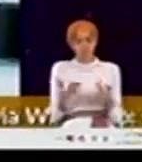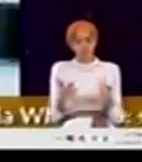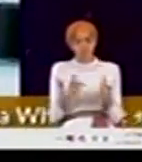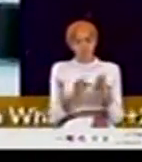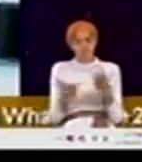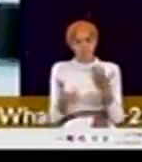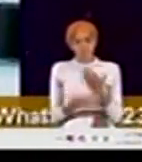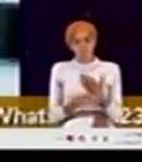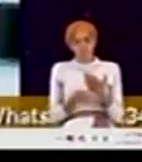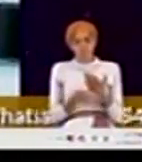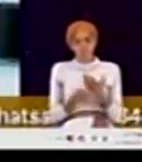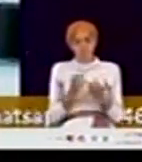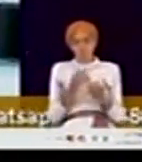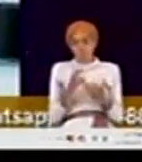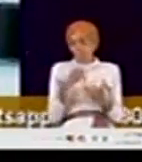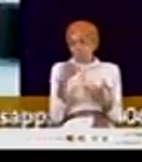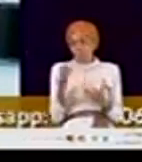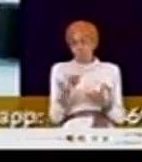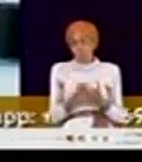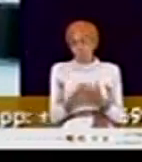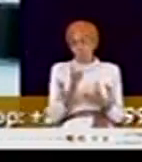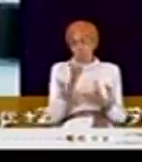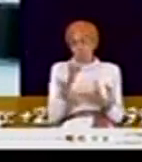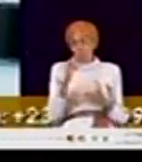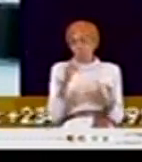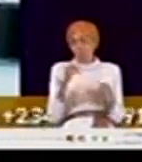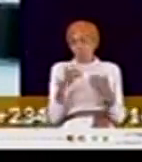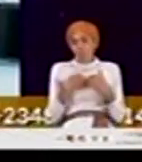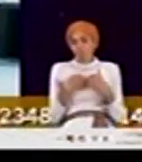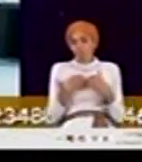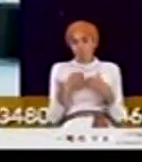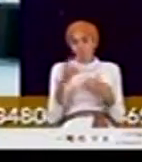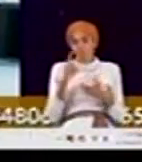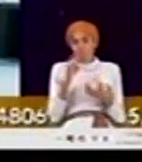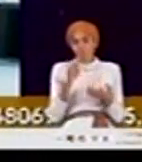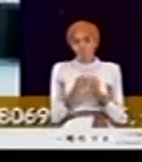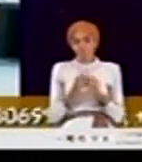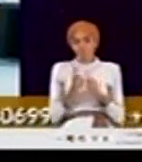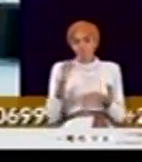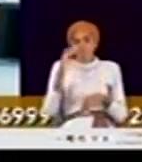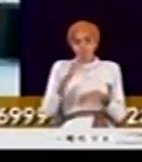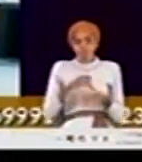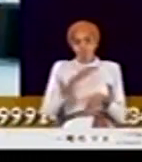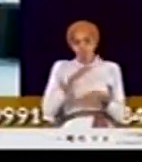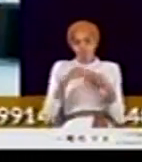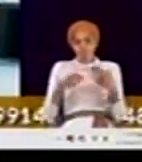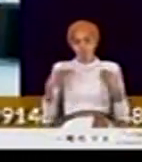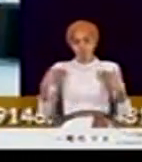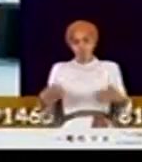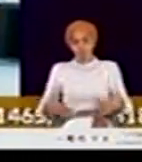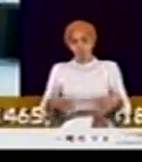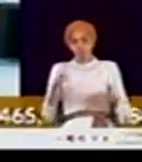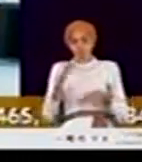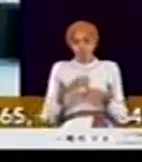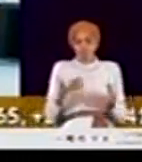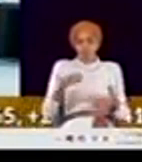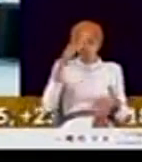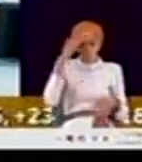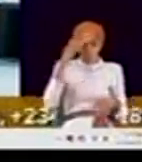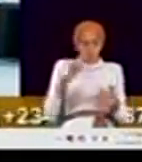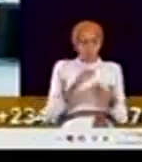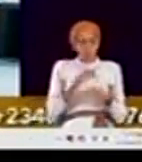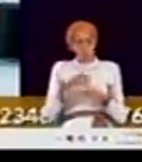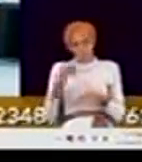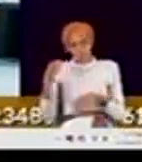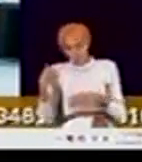me where you have problem me I start from my leg I start to my to my head and I before I know